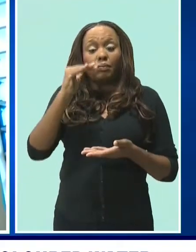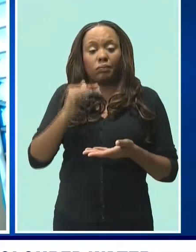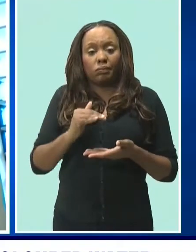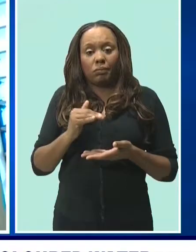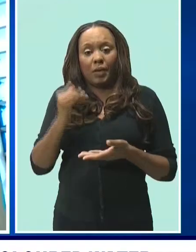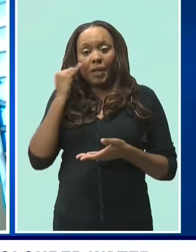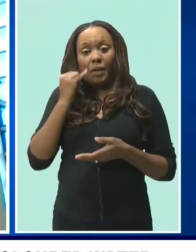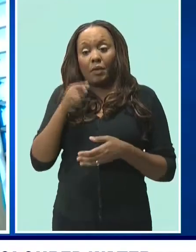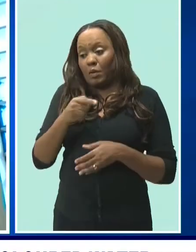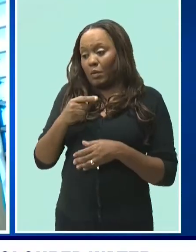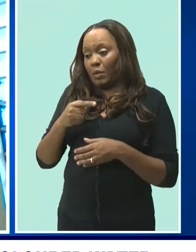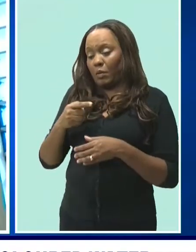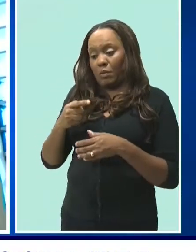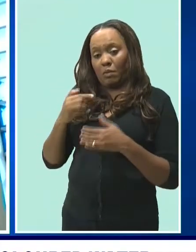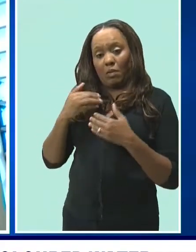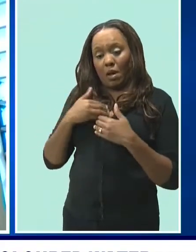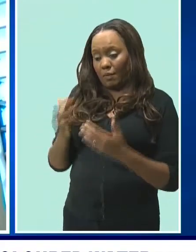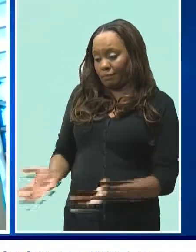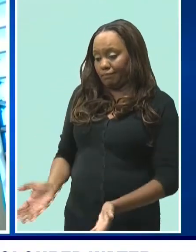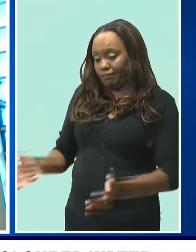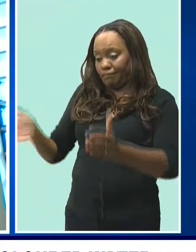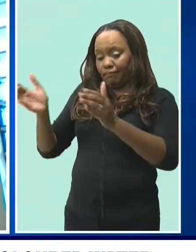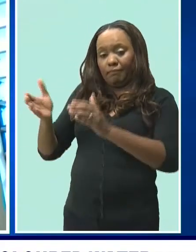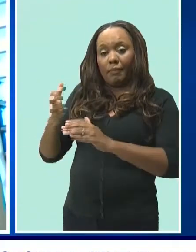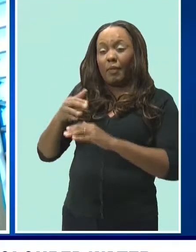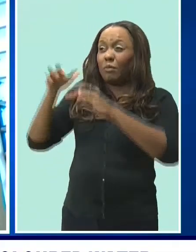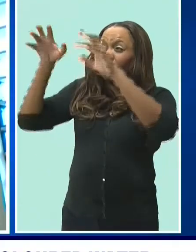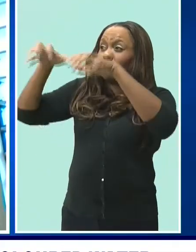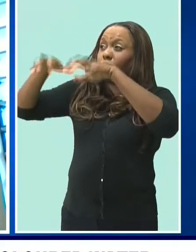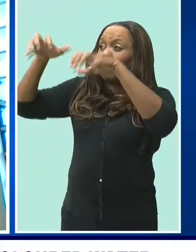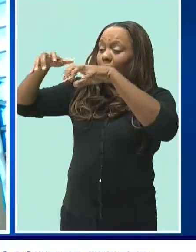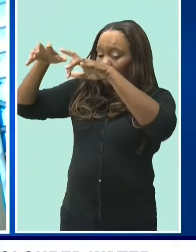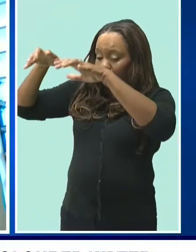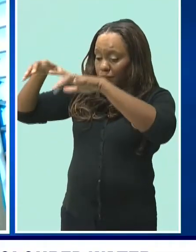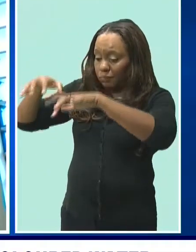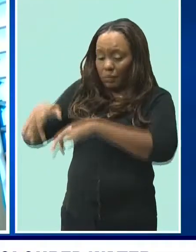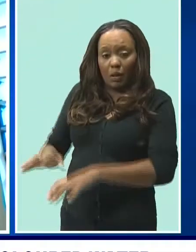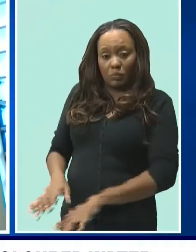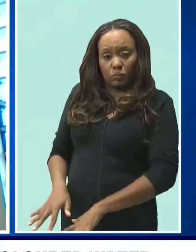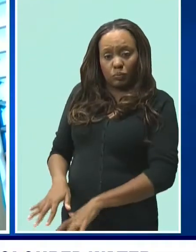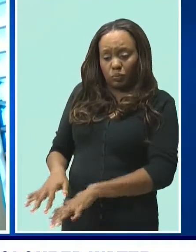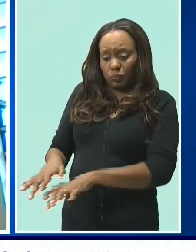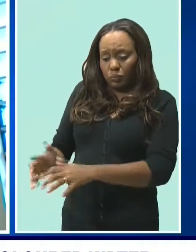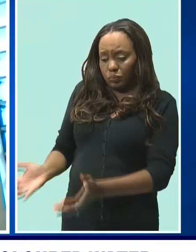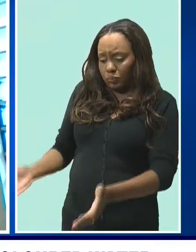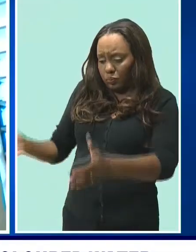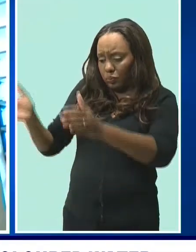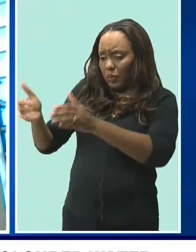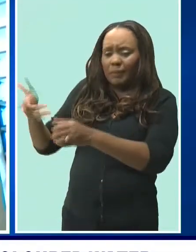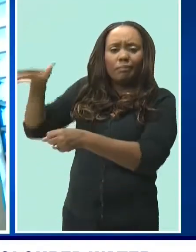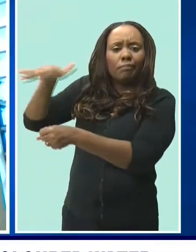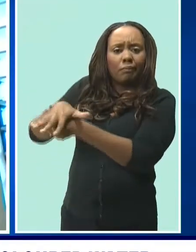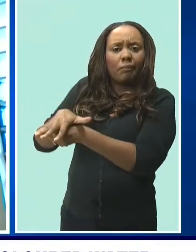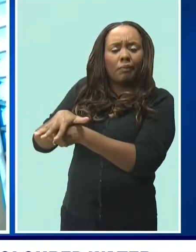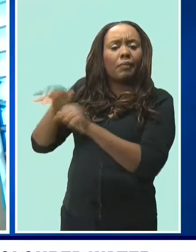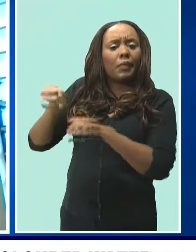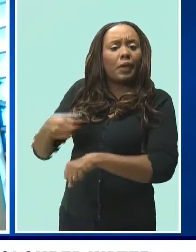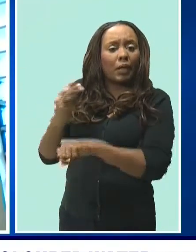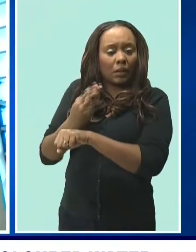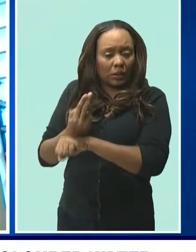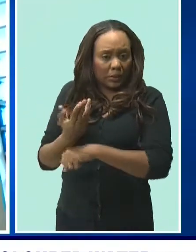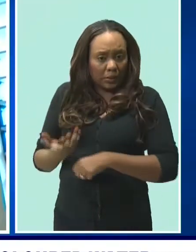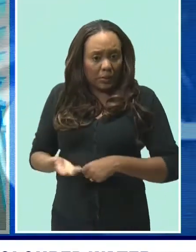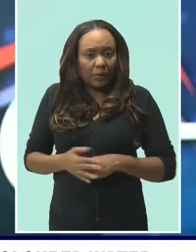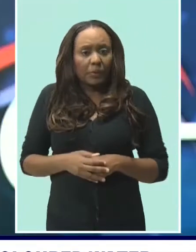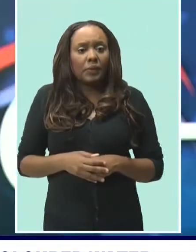the difficulties being experienced by those impacted would then be